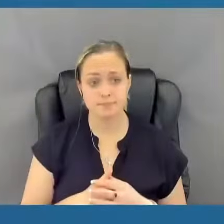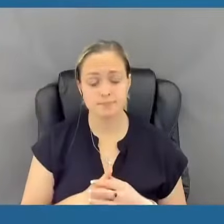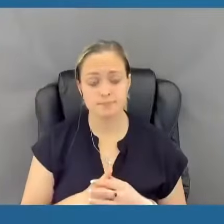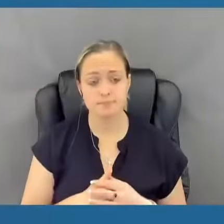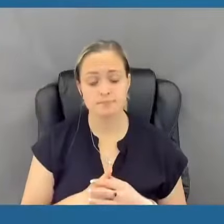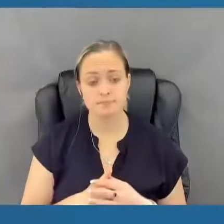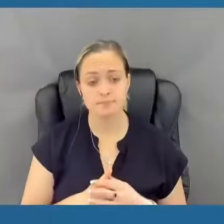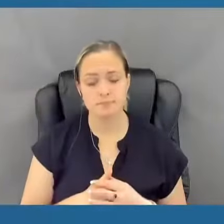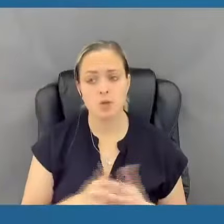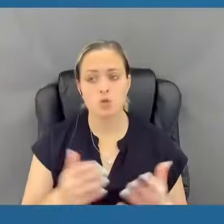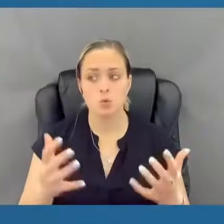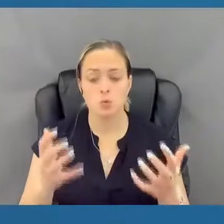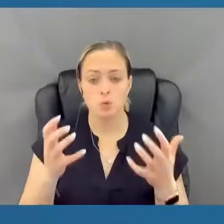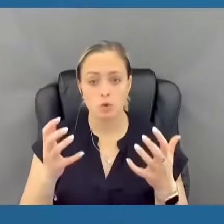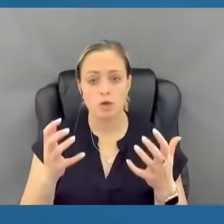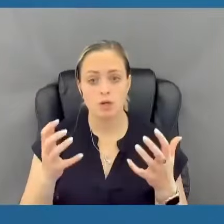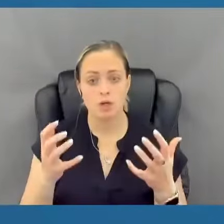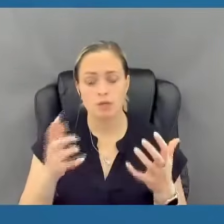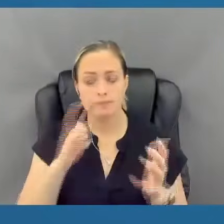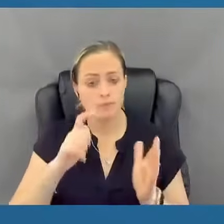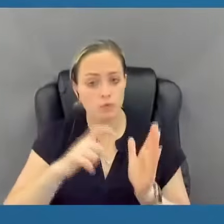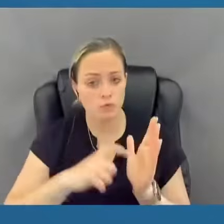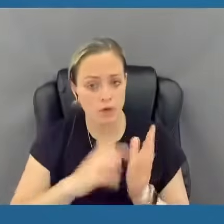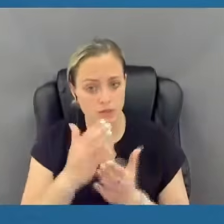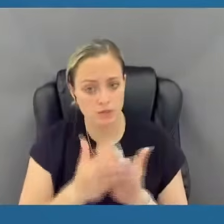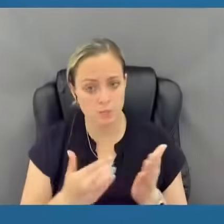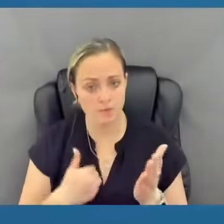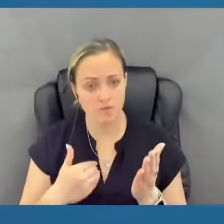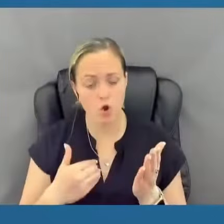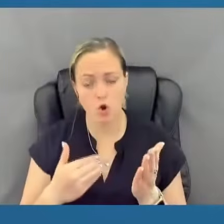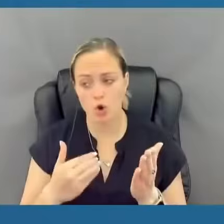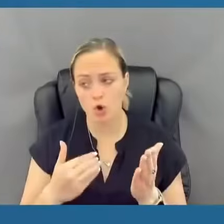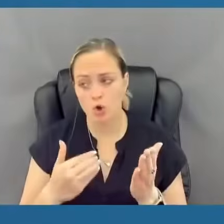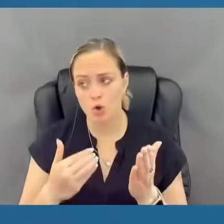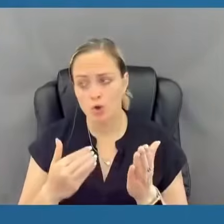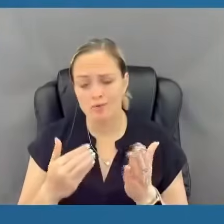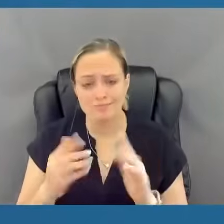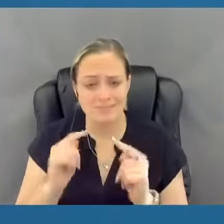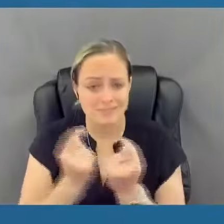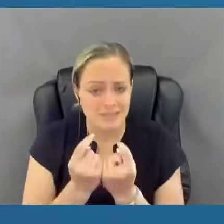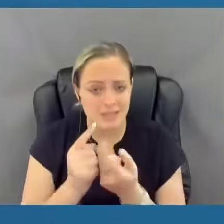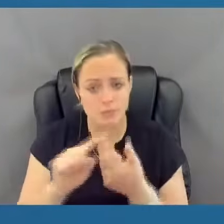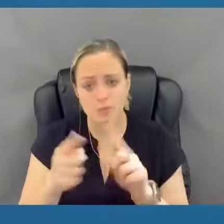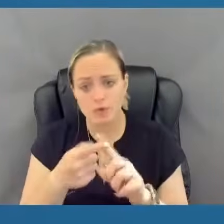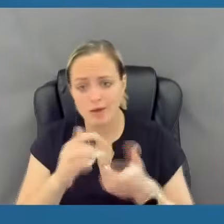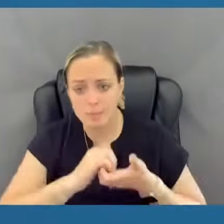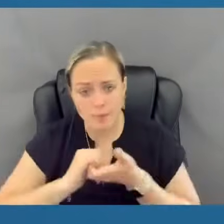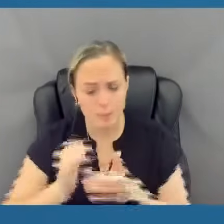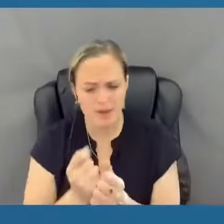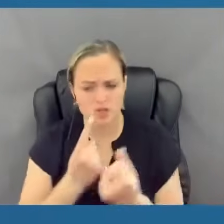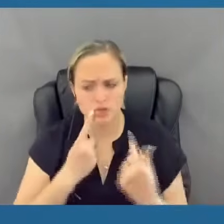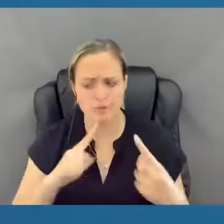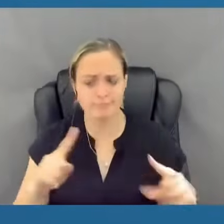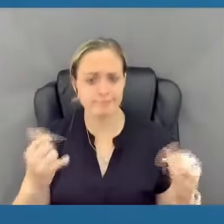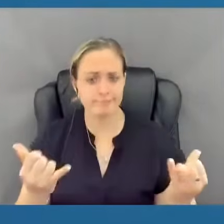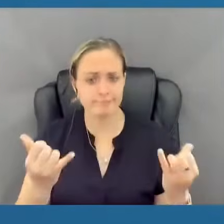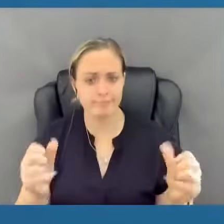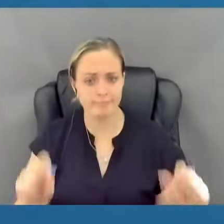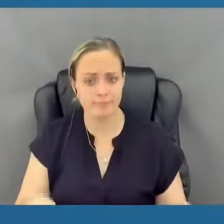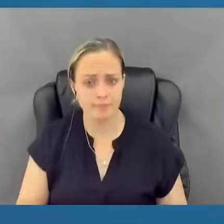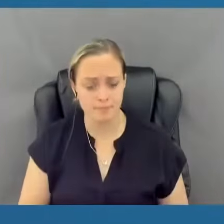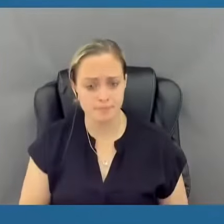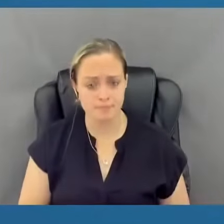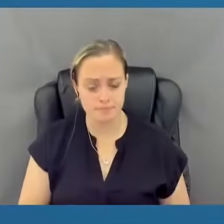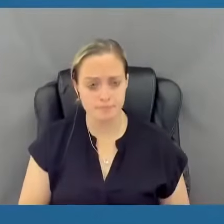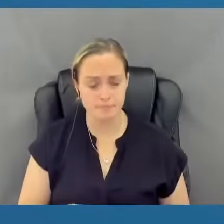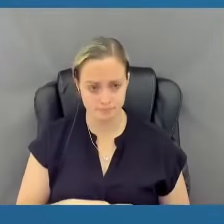I want to just recognize some of our key friends and partners that helped make today possible. Also, just want to give a shout